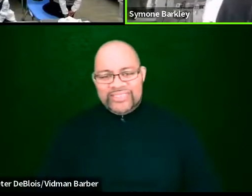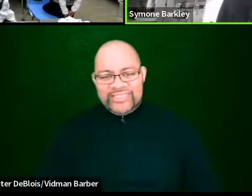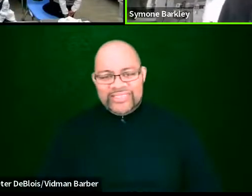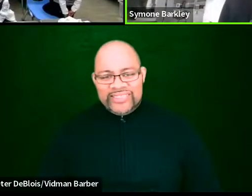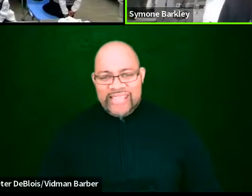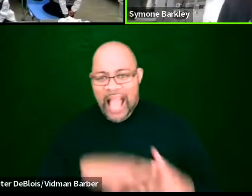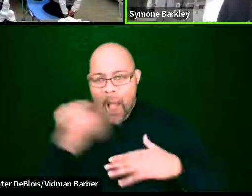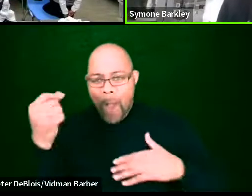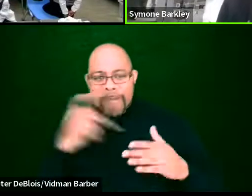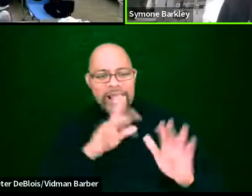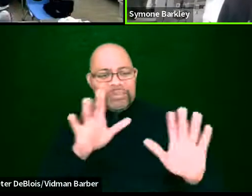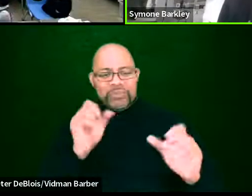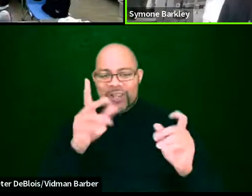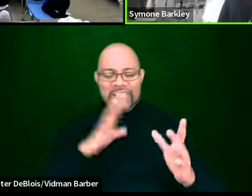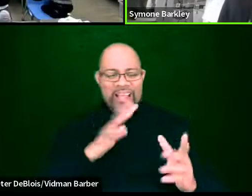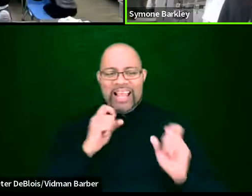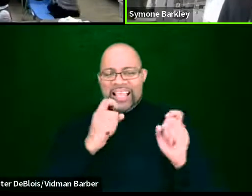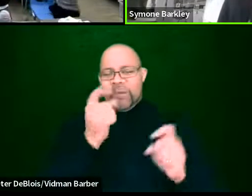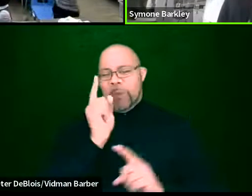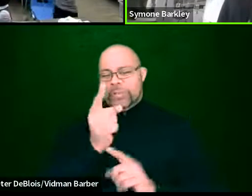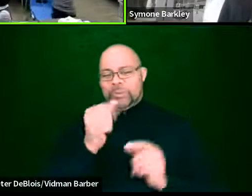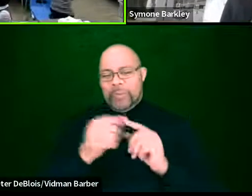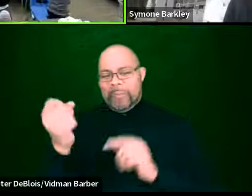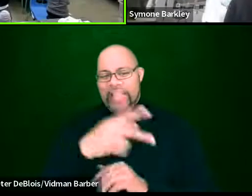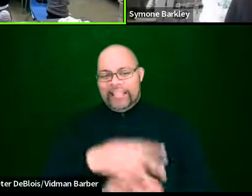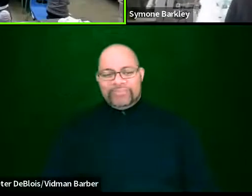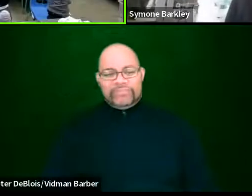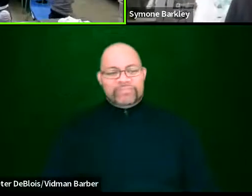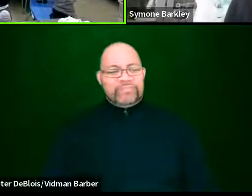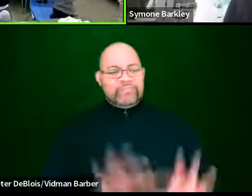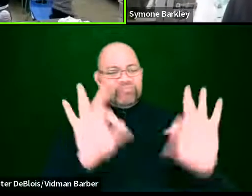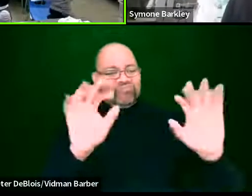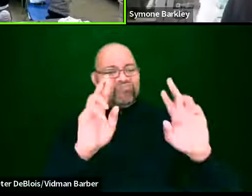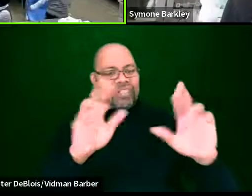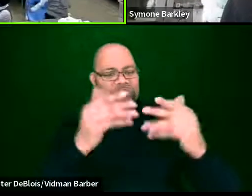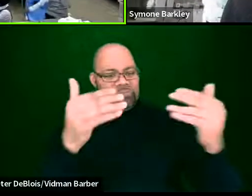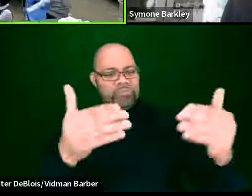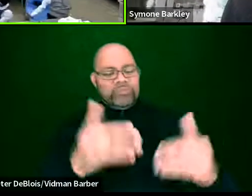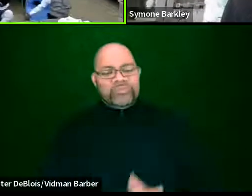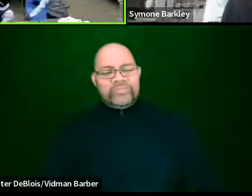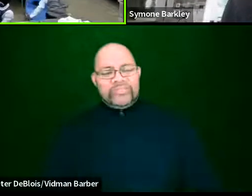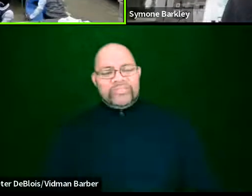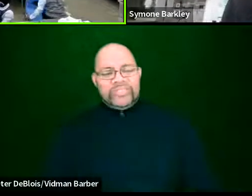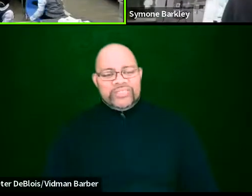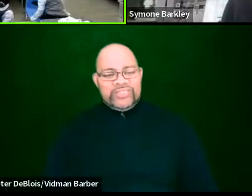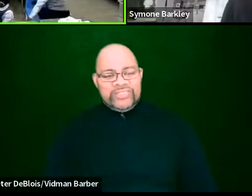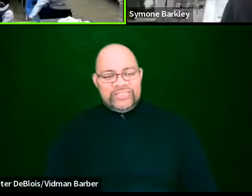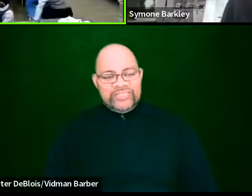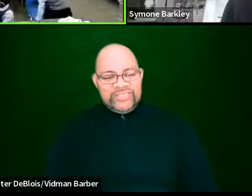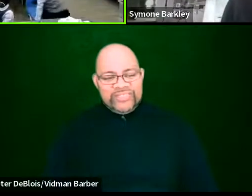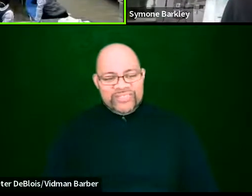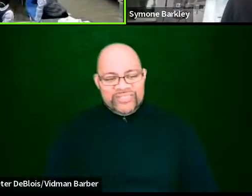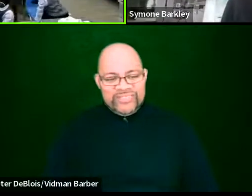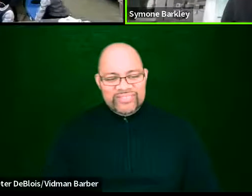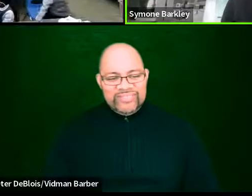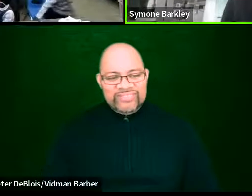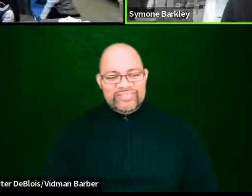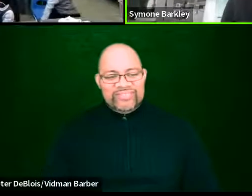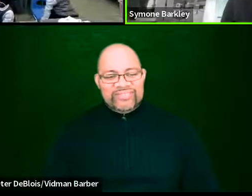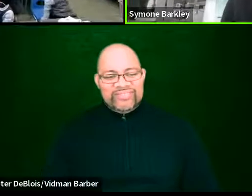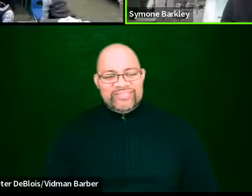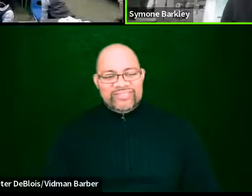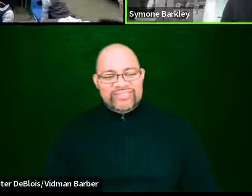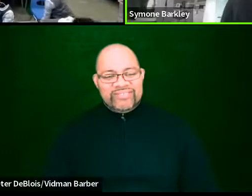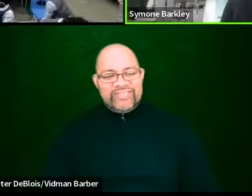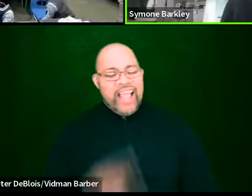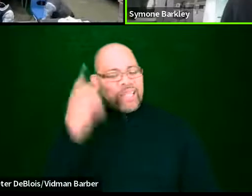in. That's okay. We can give them a second to get back. Oh, there we go. I see him. Okay. I think they're just